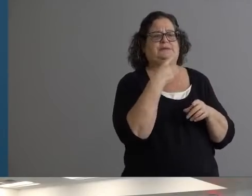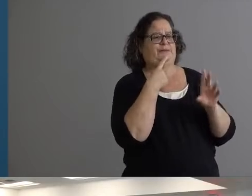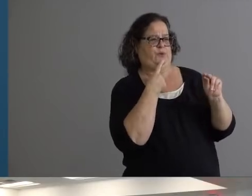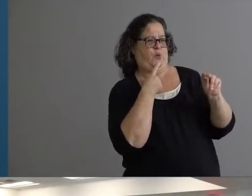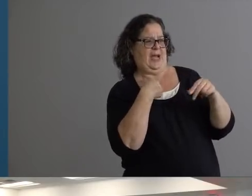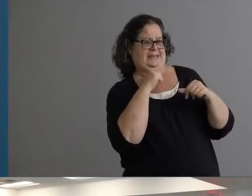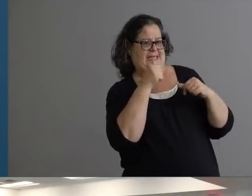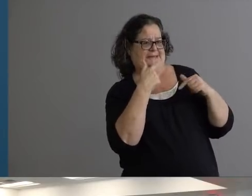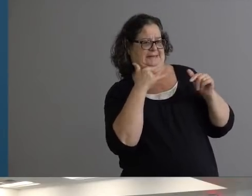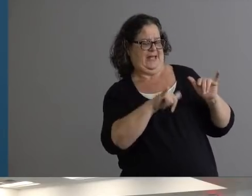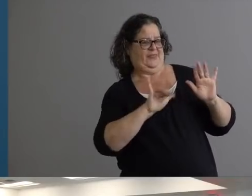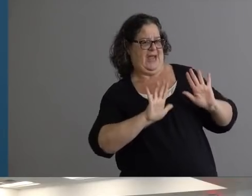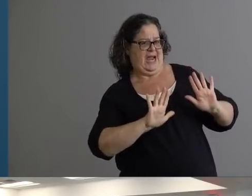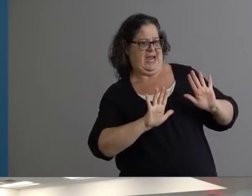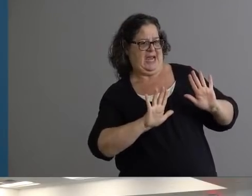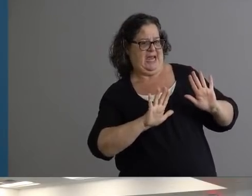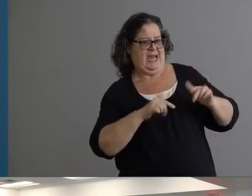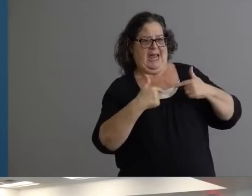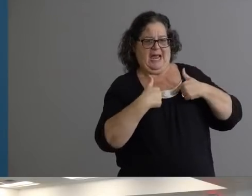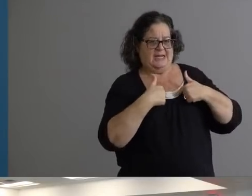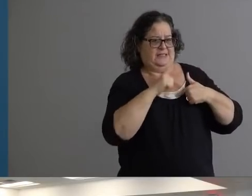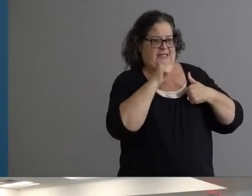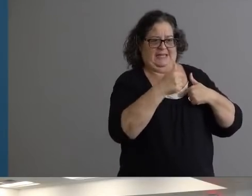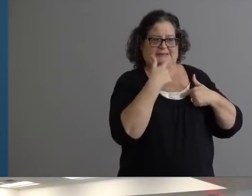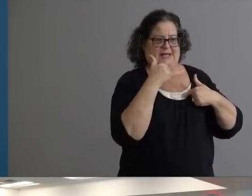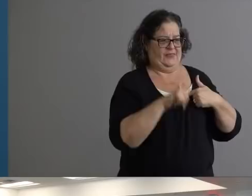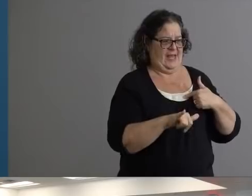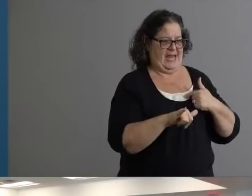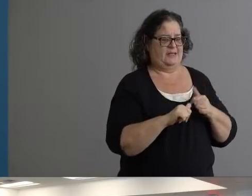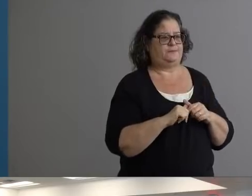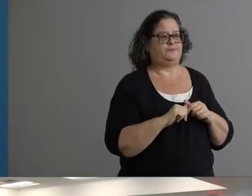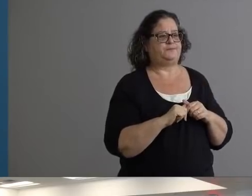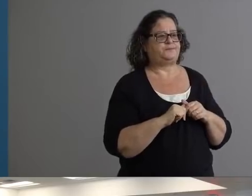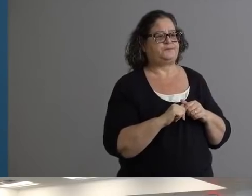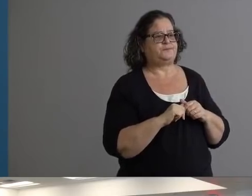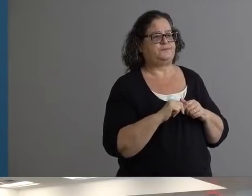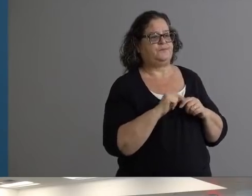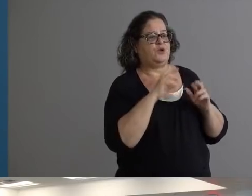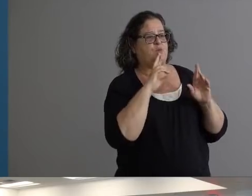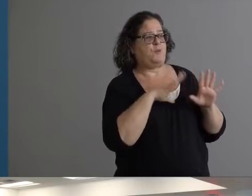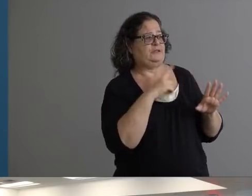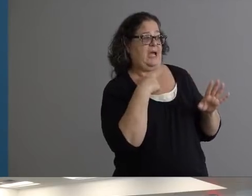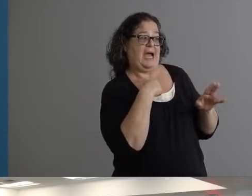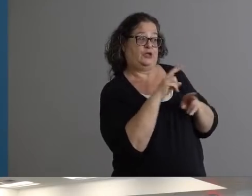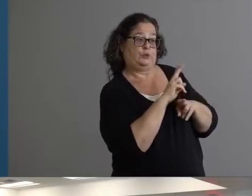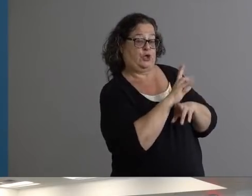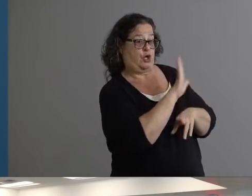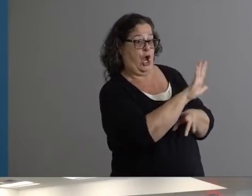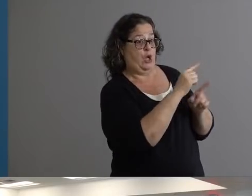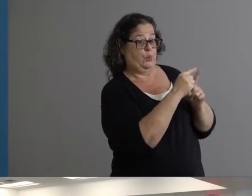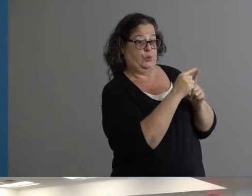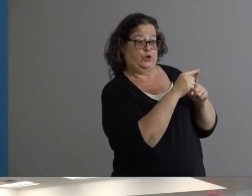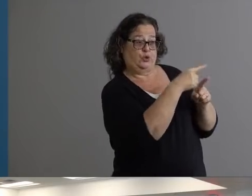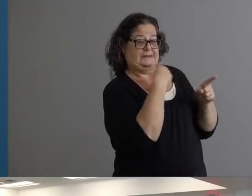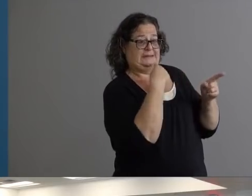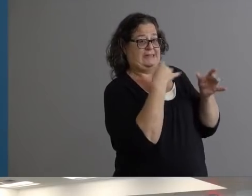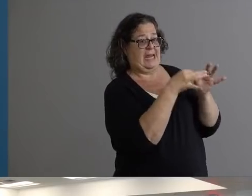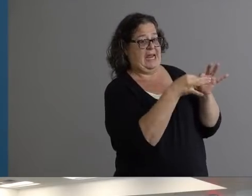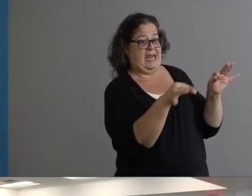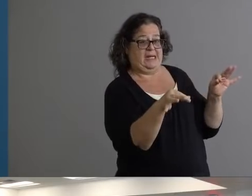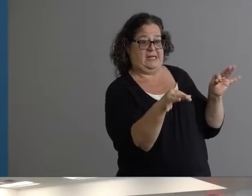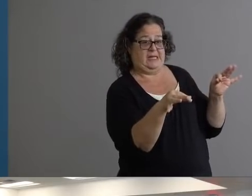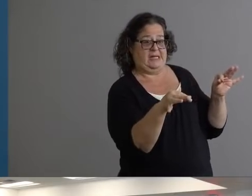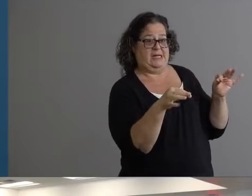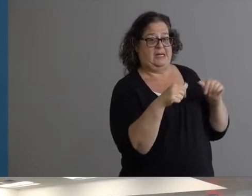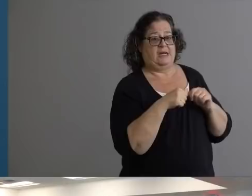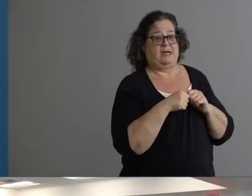just curious. Those weren't the words I used. Are you waiting? You feel free to quote me, just try to quote me accurately. Are you waiting on a plateau? Is that what's in the